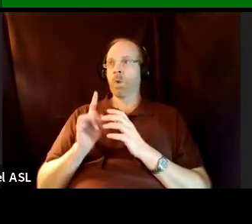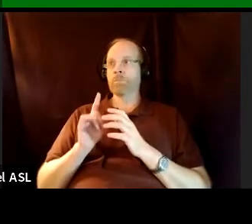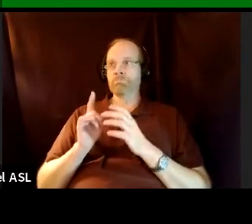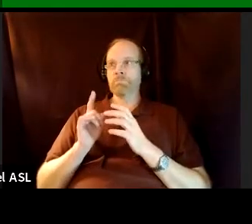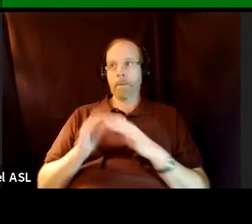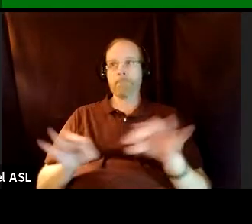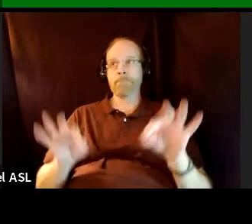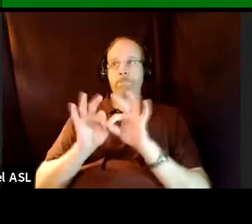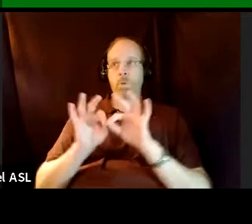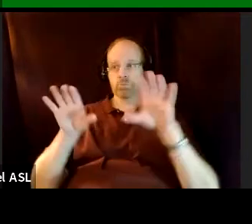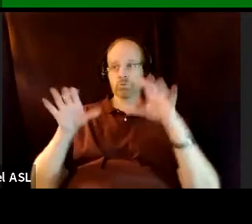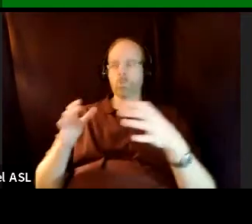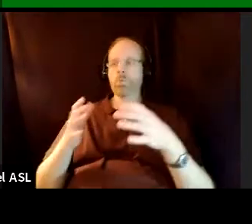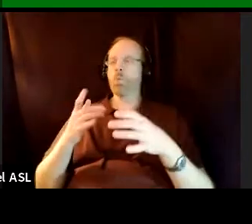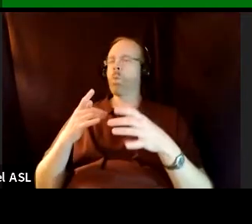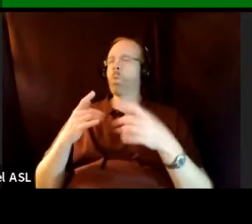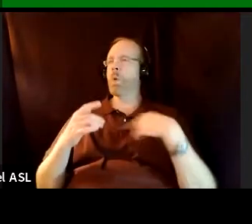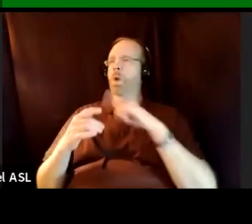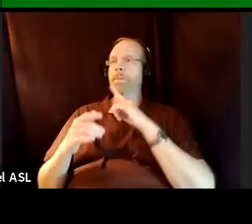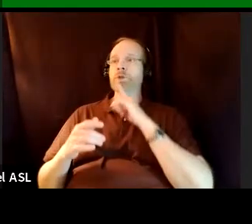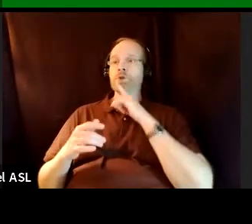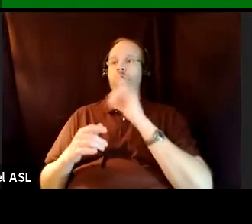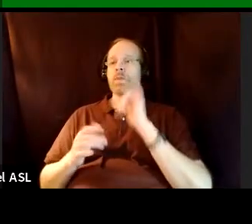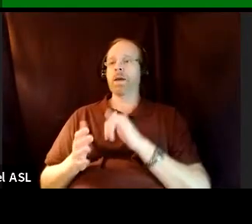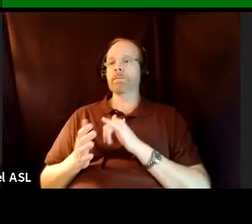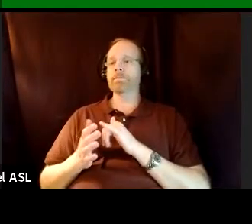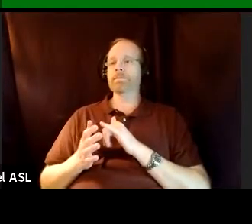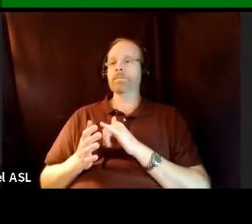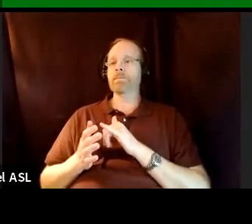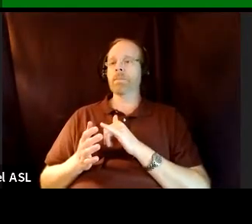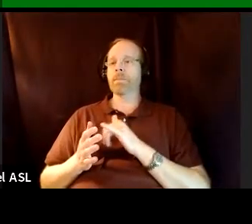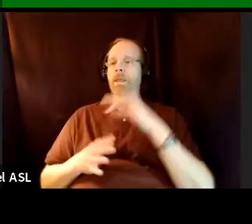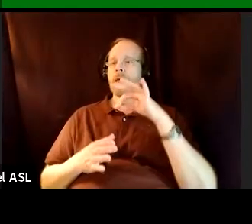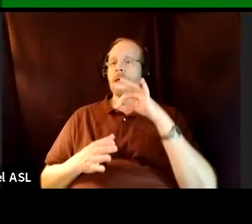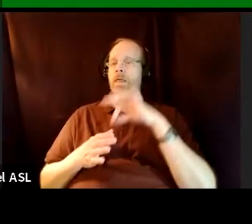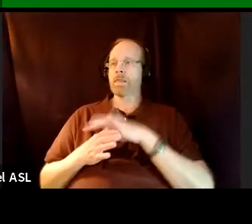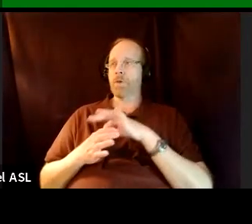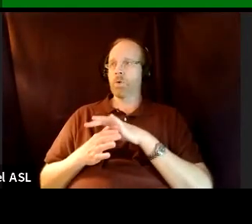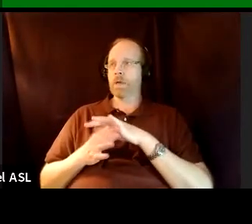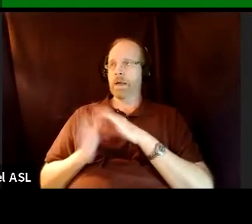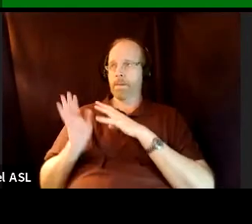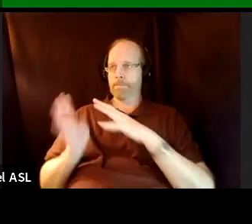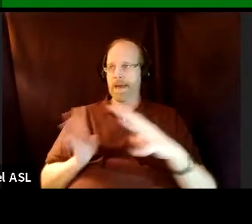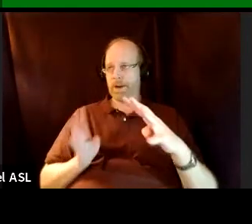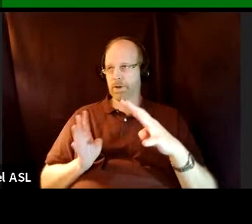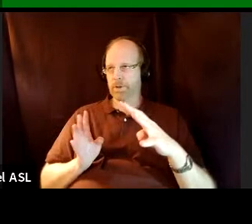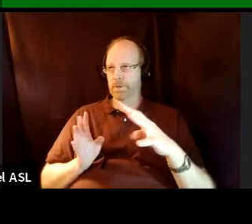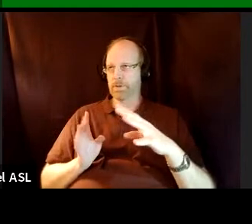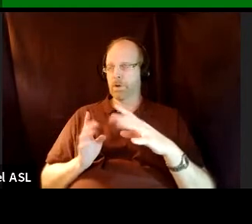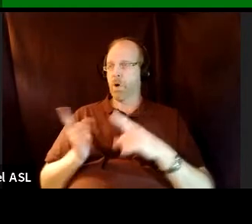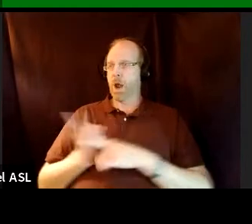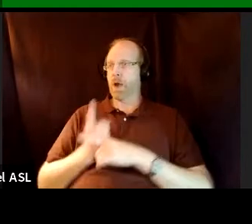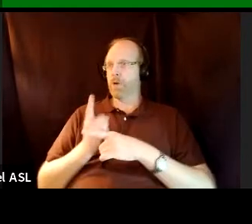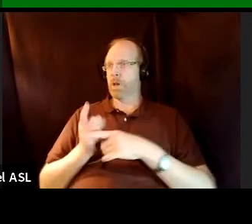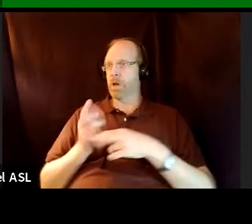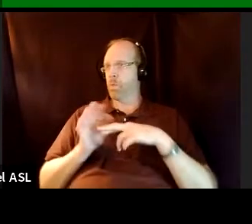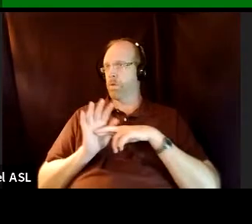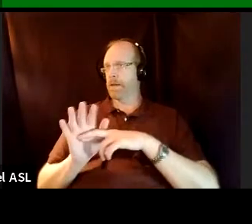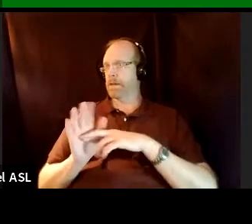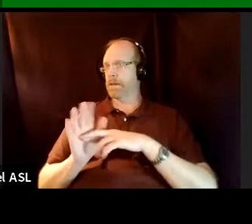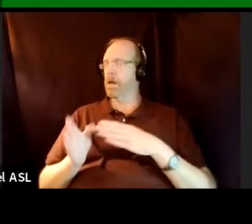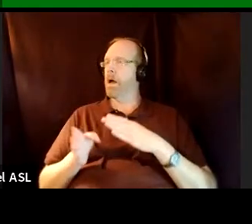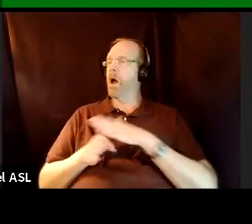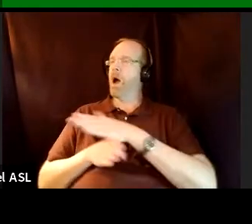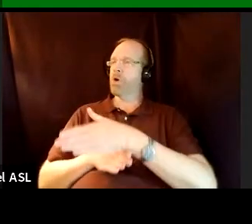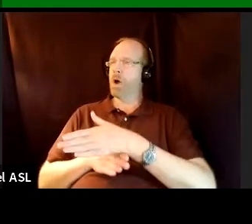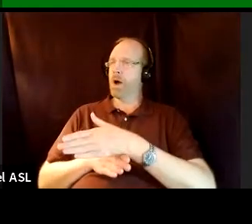bloc. We want to make sure that the voting patterns are accurately reflected across the demographics